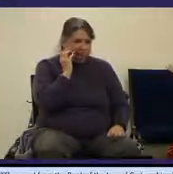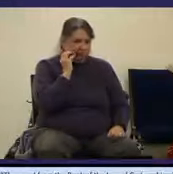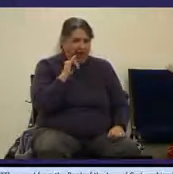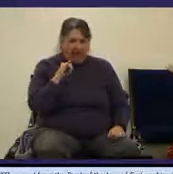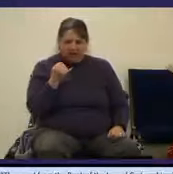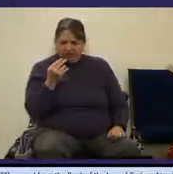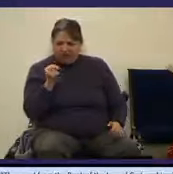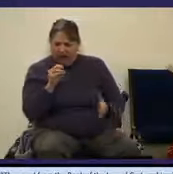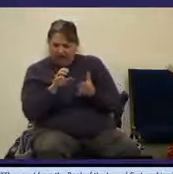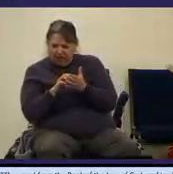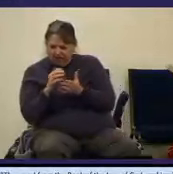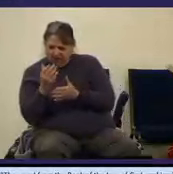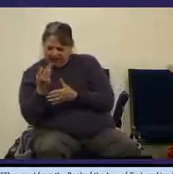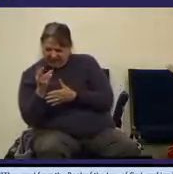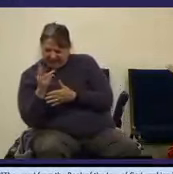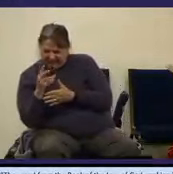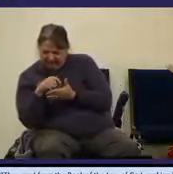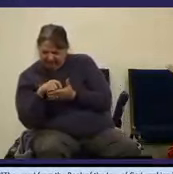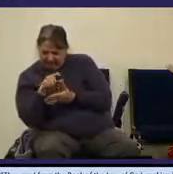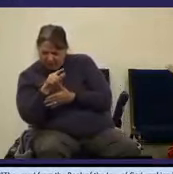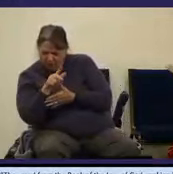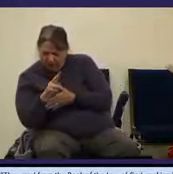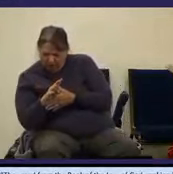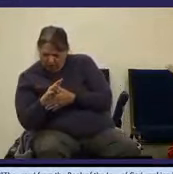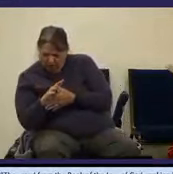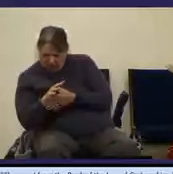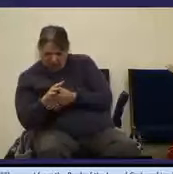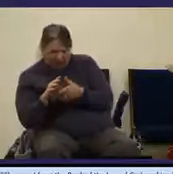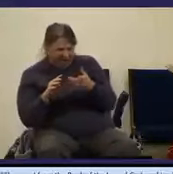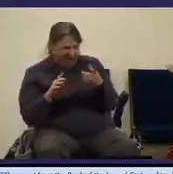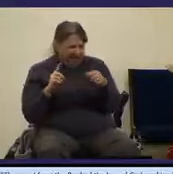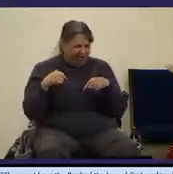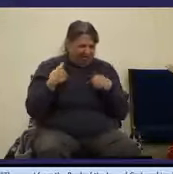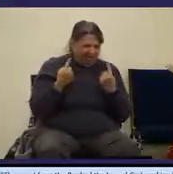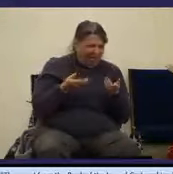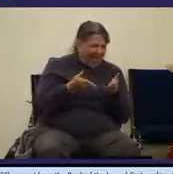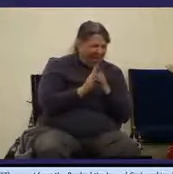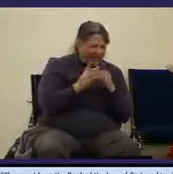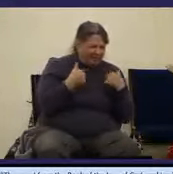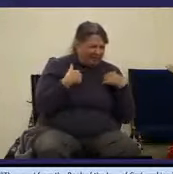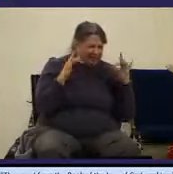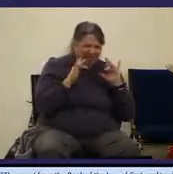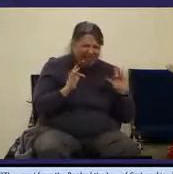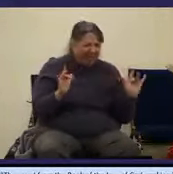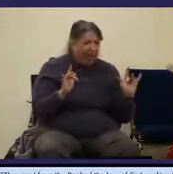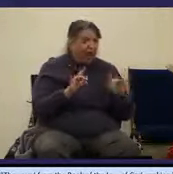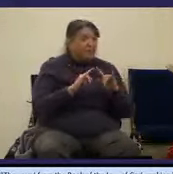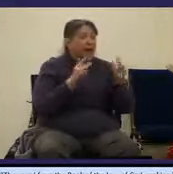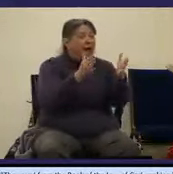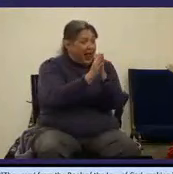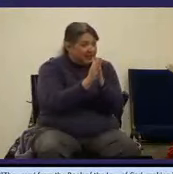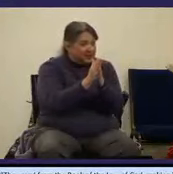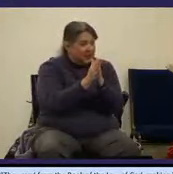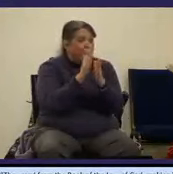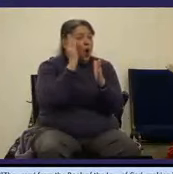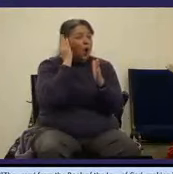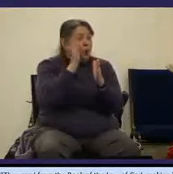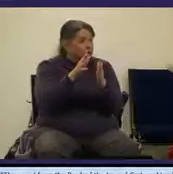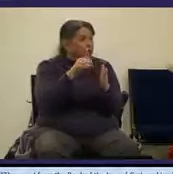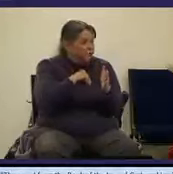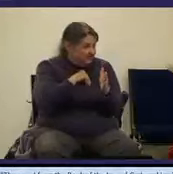he says, until now you have not asked for anything in my name. Ask and you will receive, hear this, and